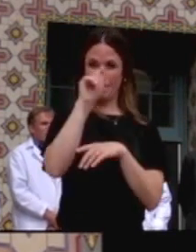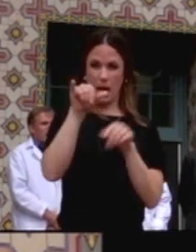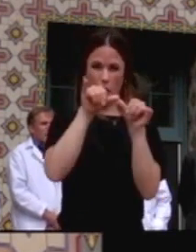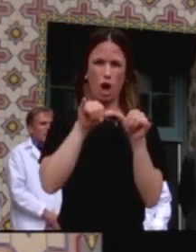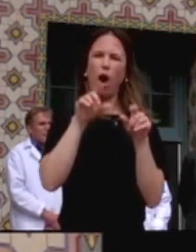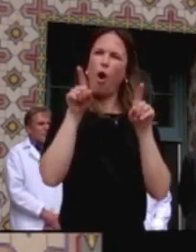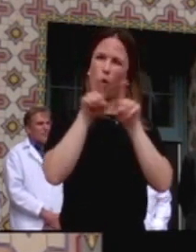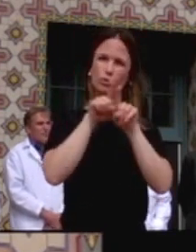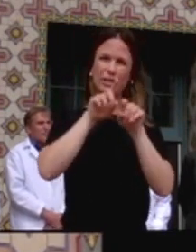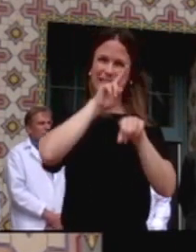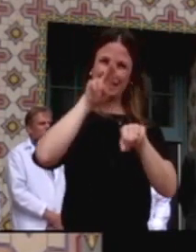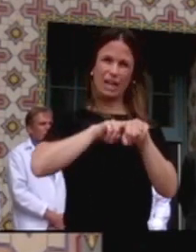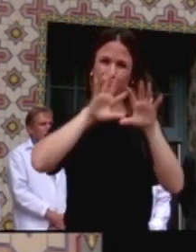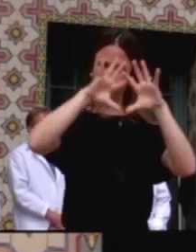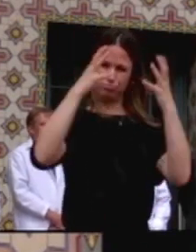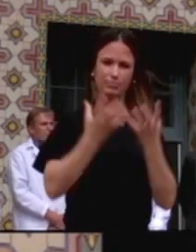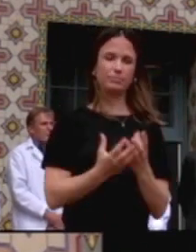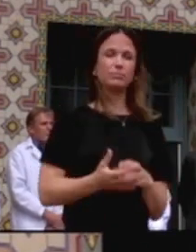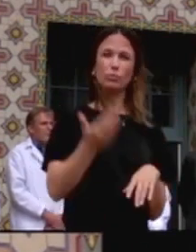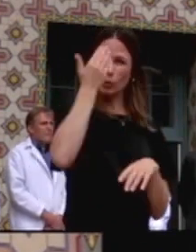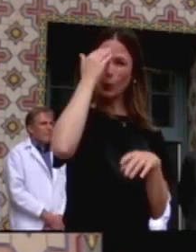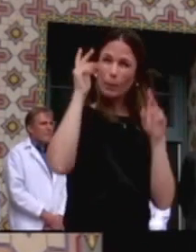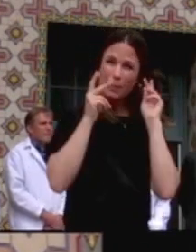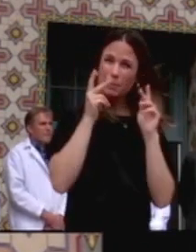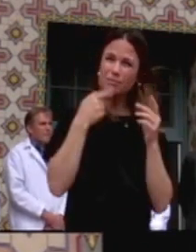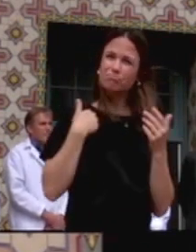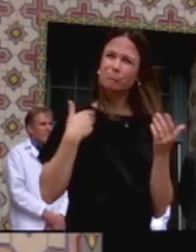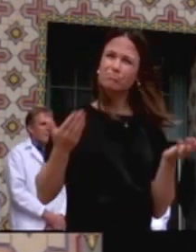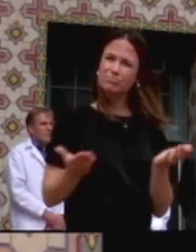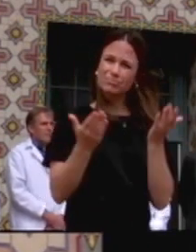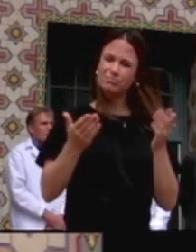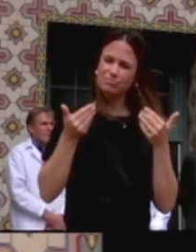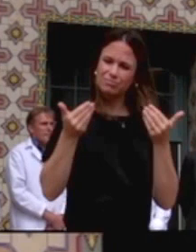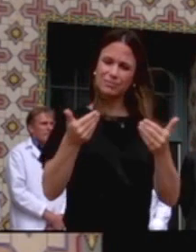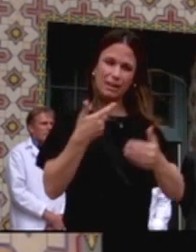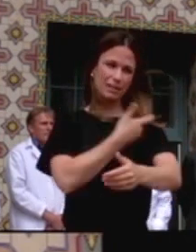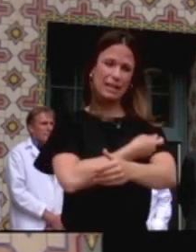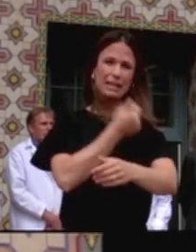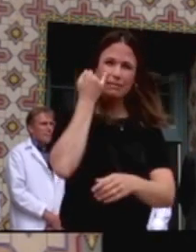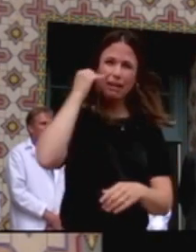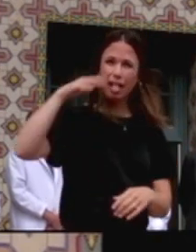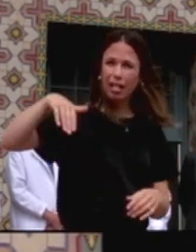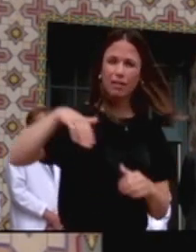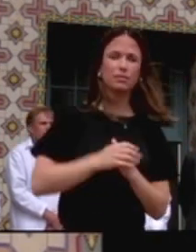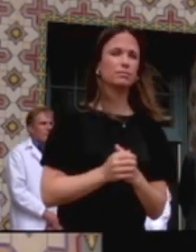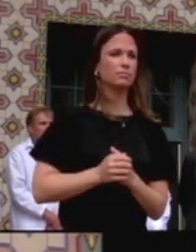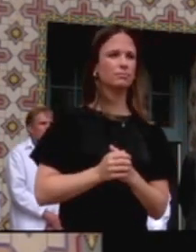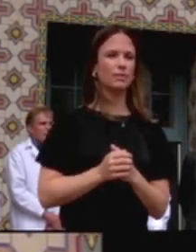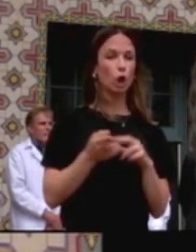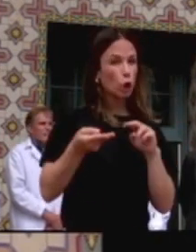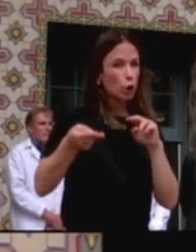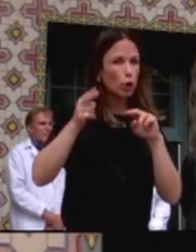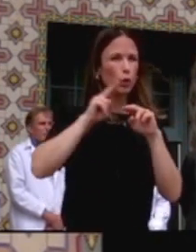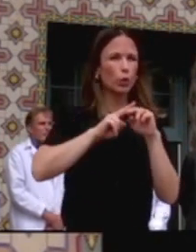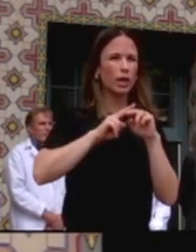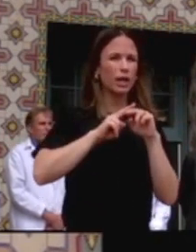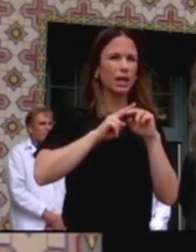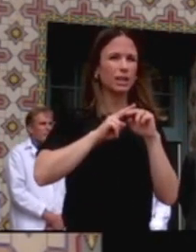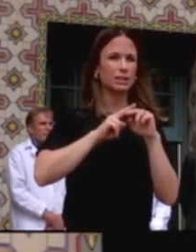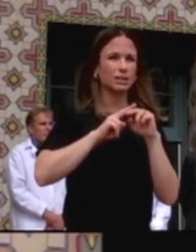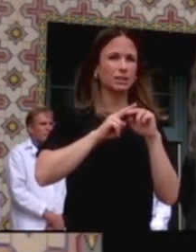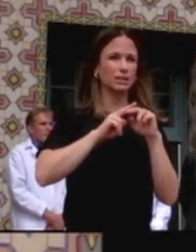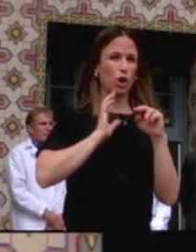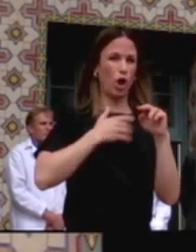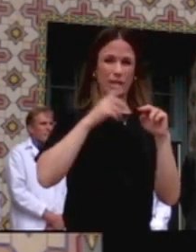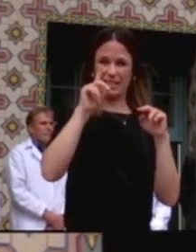what I would say is that people should get their COVID-19 vaccine if they have not. Increasing amounts of data over